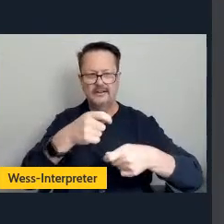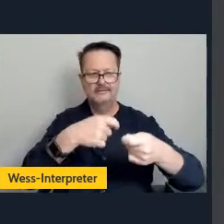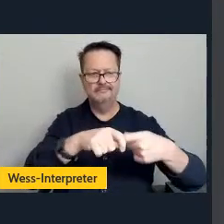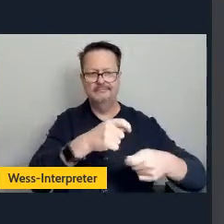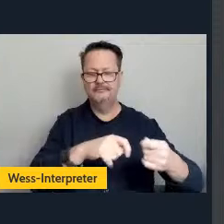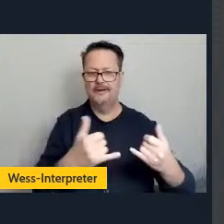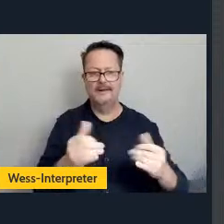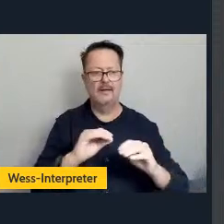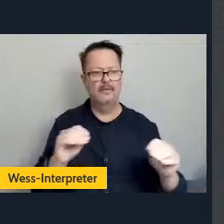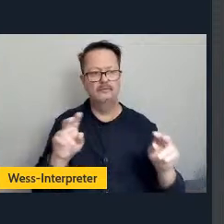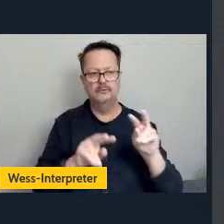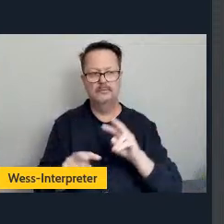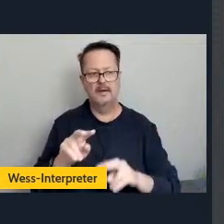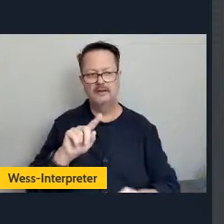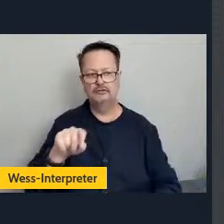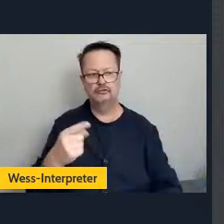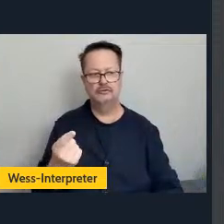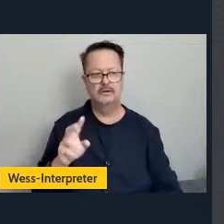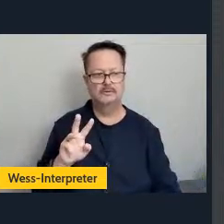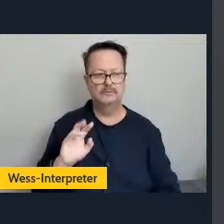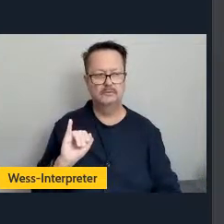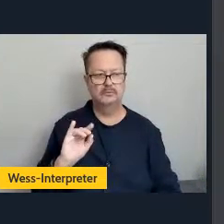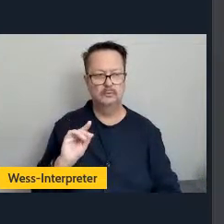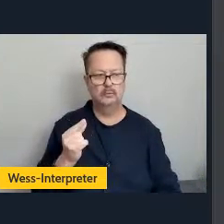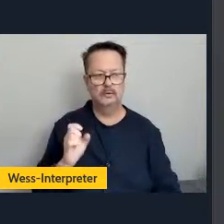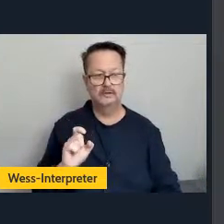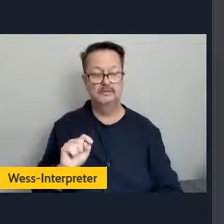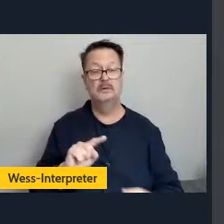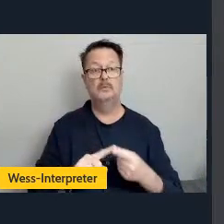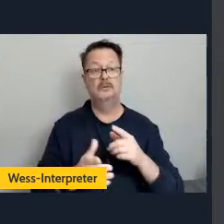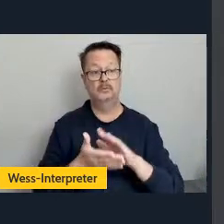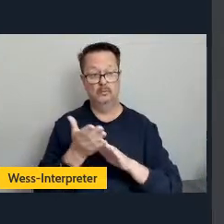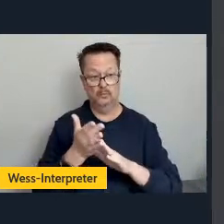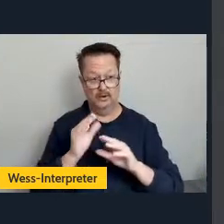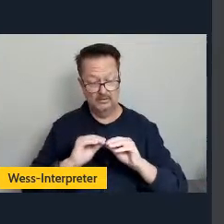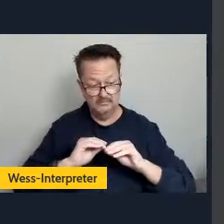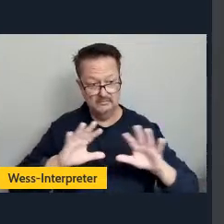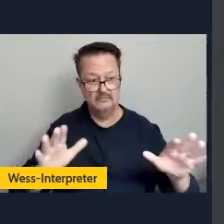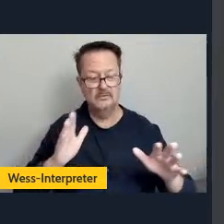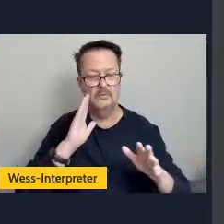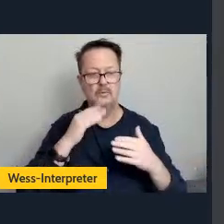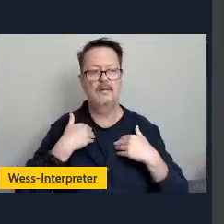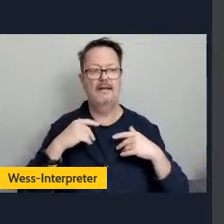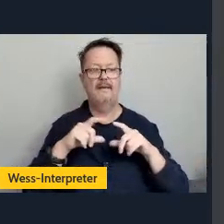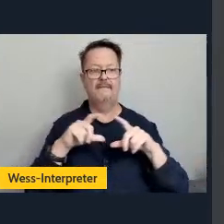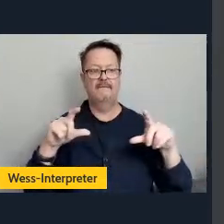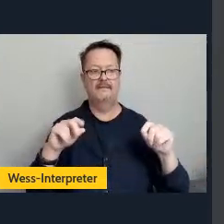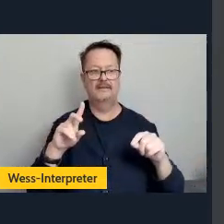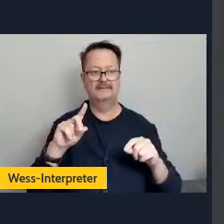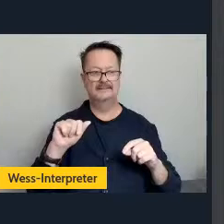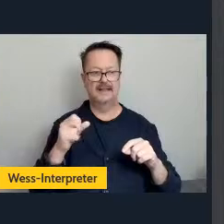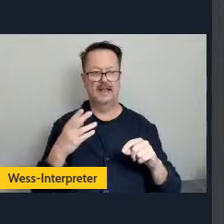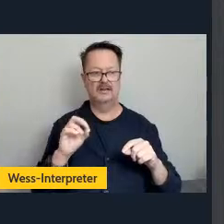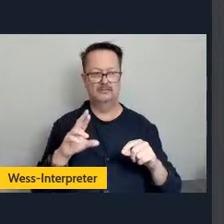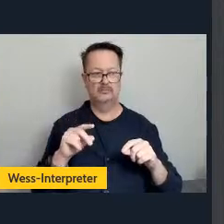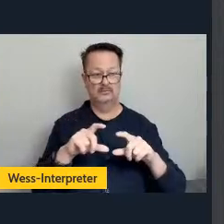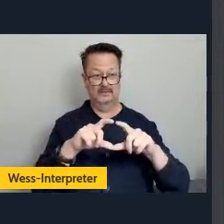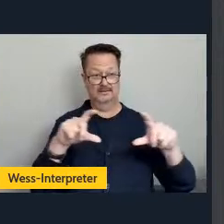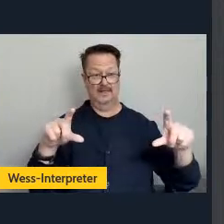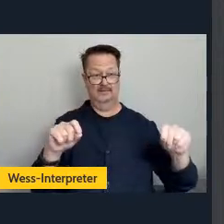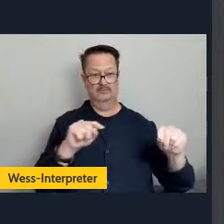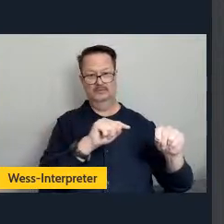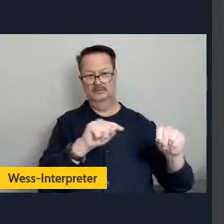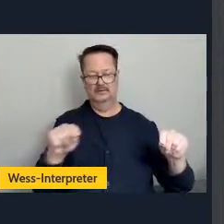monitoring, it's just widgets. So when you run this code, when you deploy it, you will have a dashboard, and on the dashboard you will have